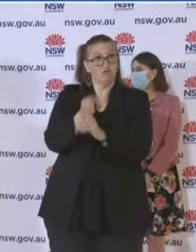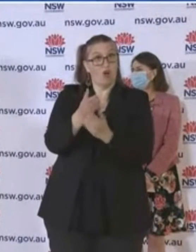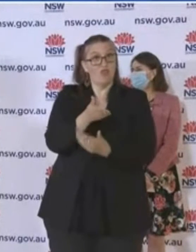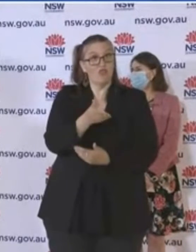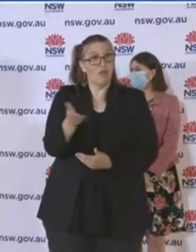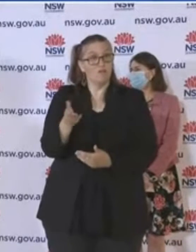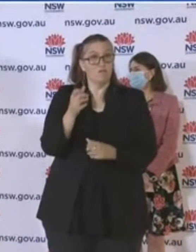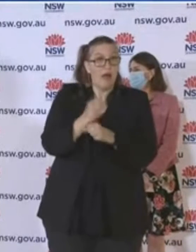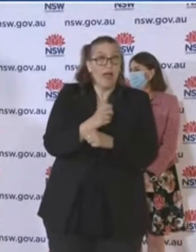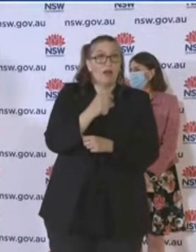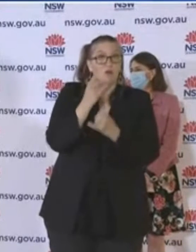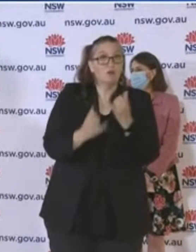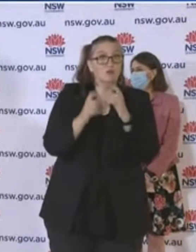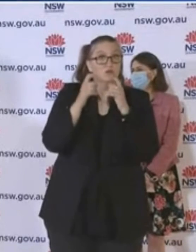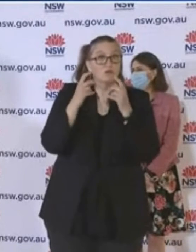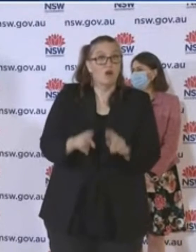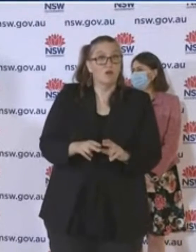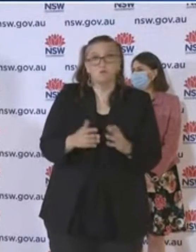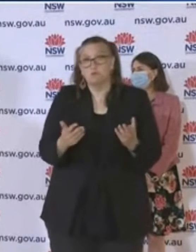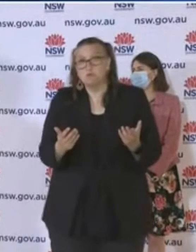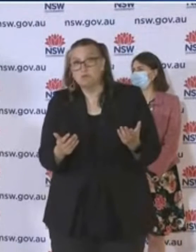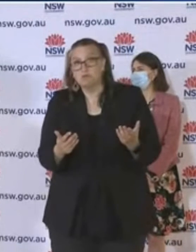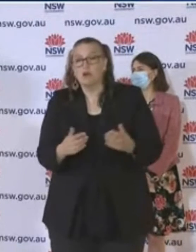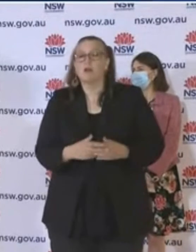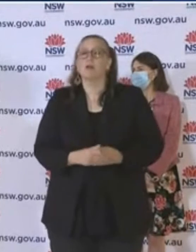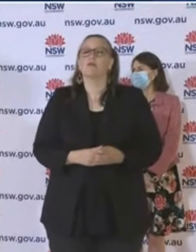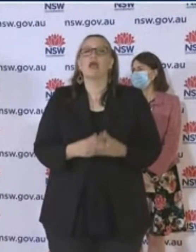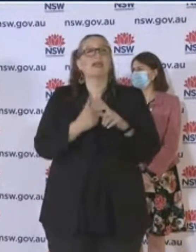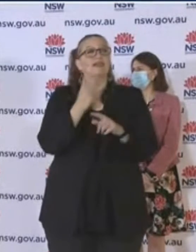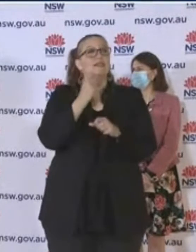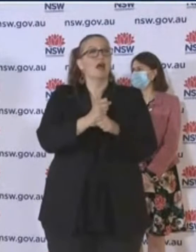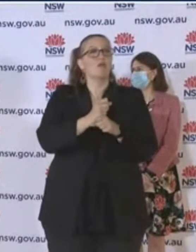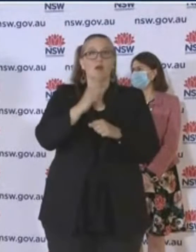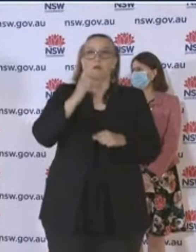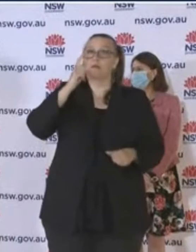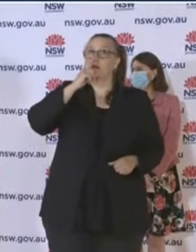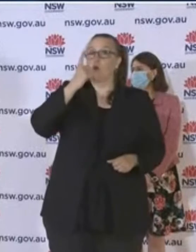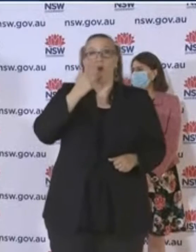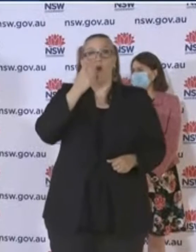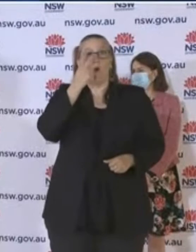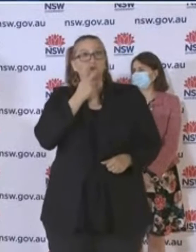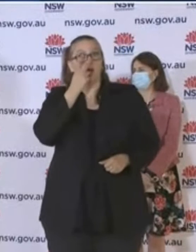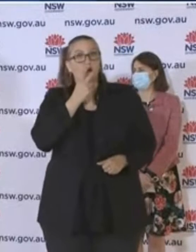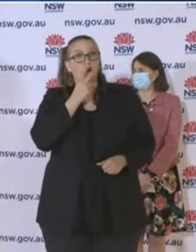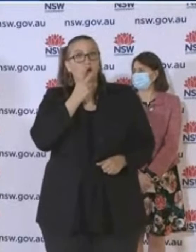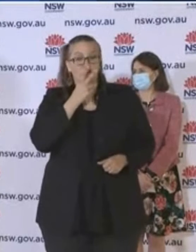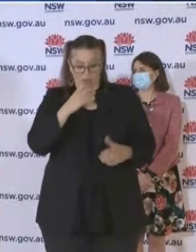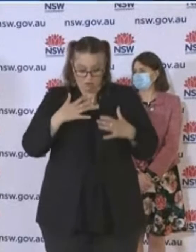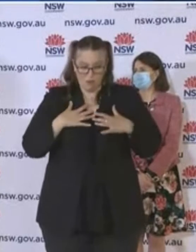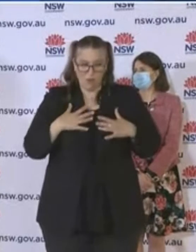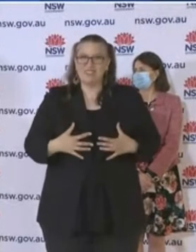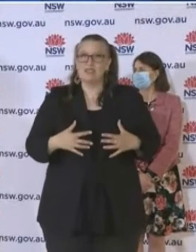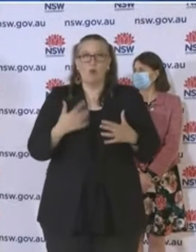die, they can have a range of comorbidities, and of course being old increases your risk of